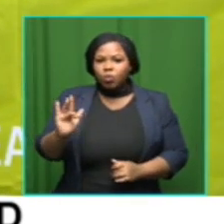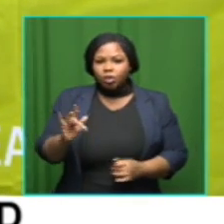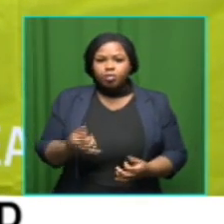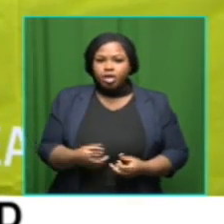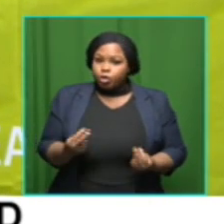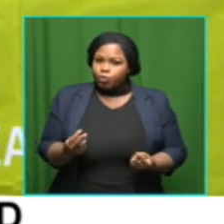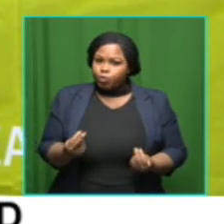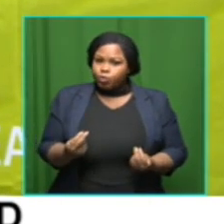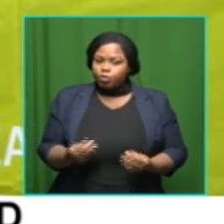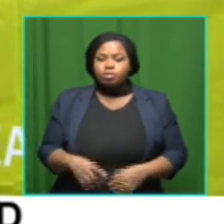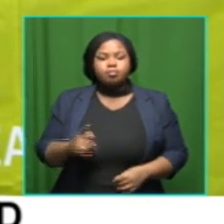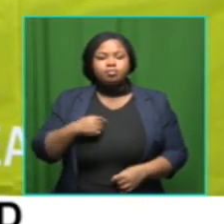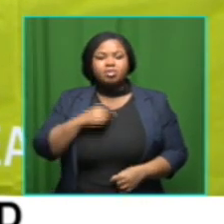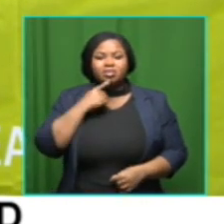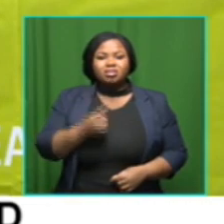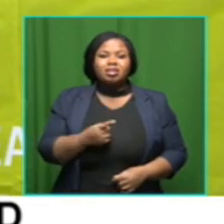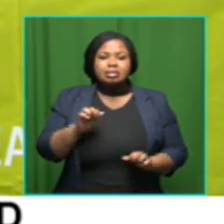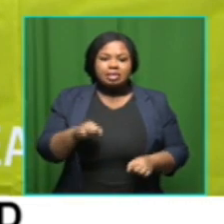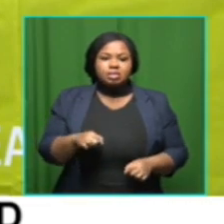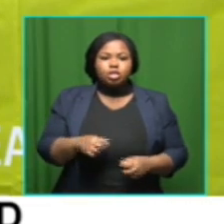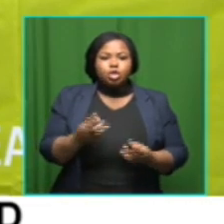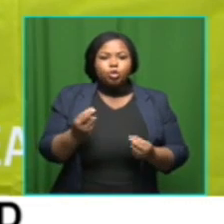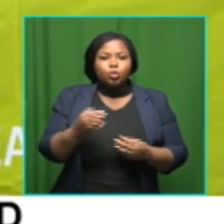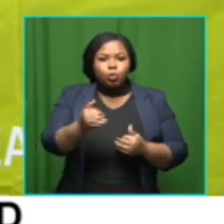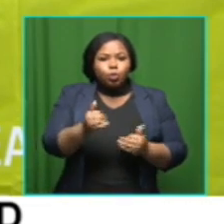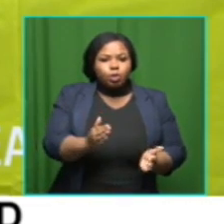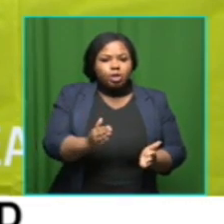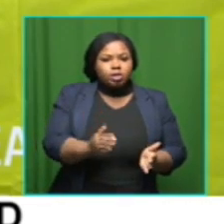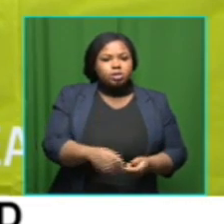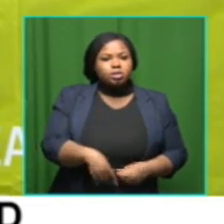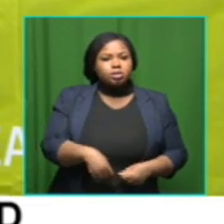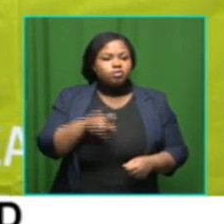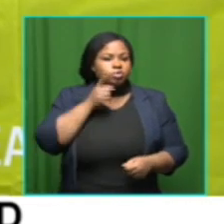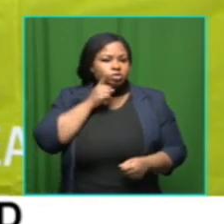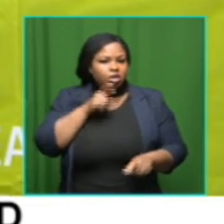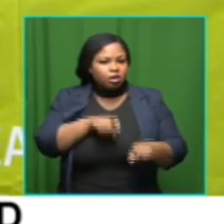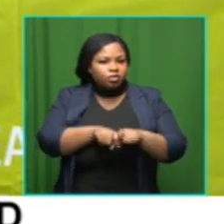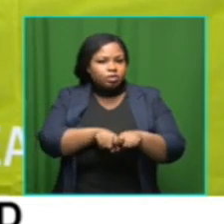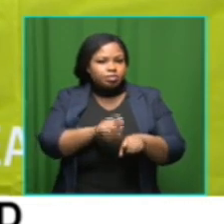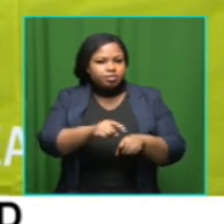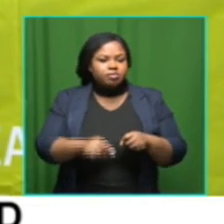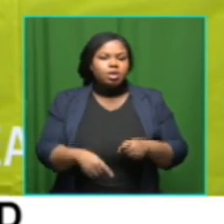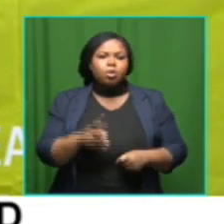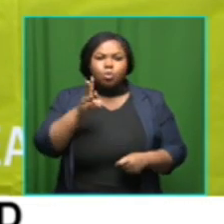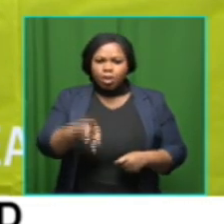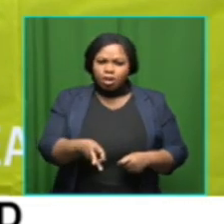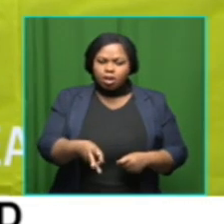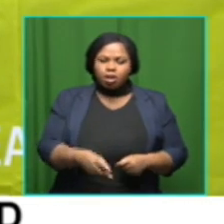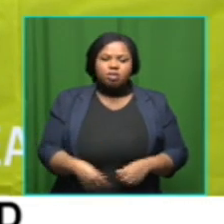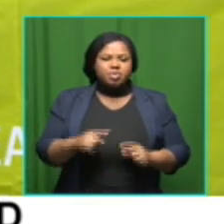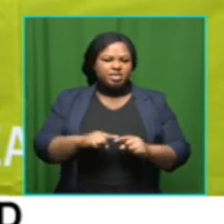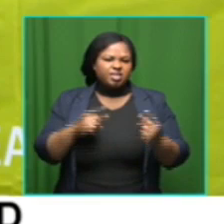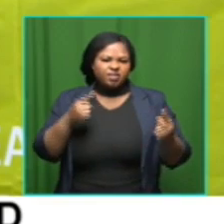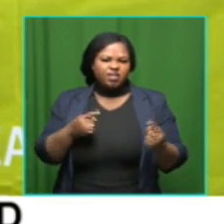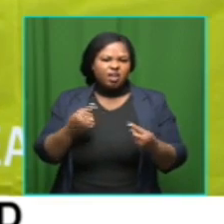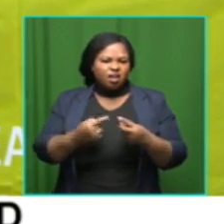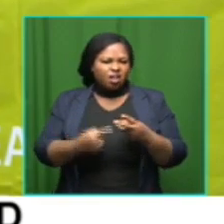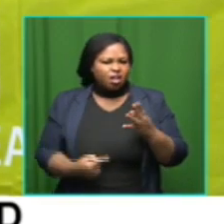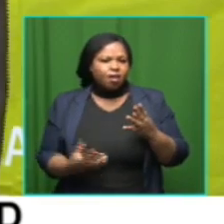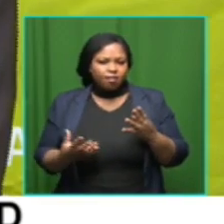When I'm saying that there's going to be new kits that we're bringing in, fast-tracking the registration, that's different. I think when